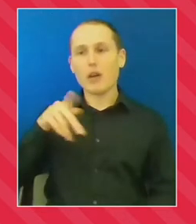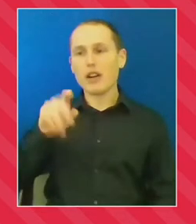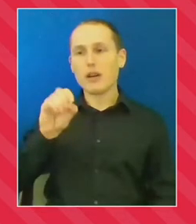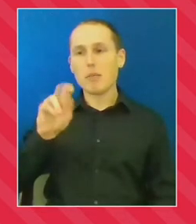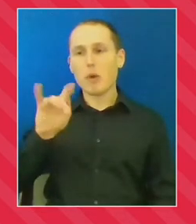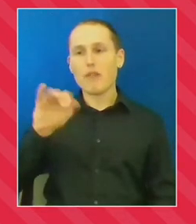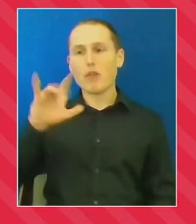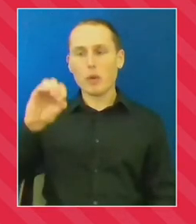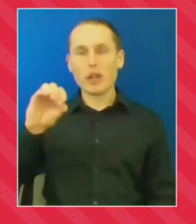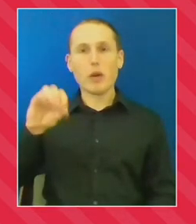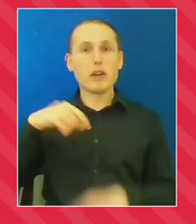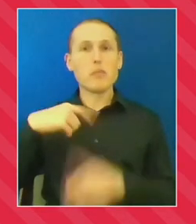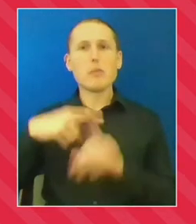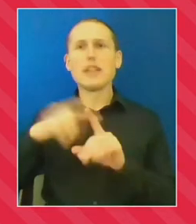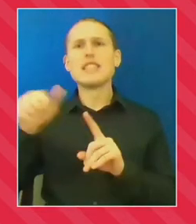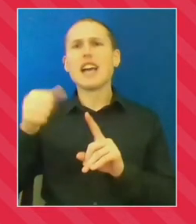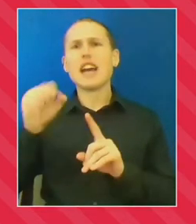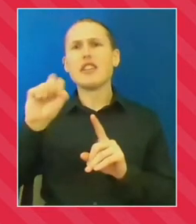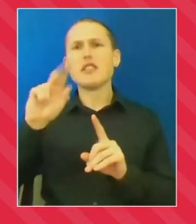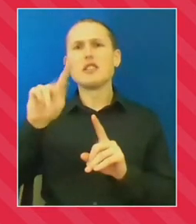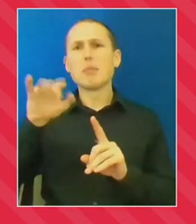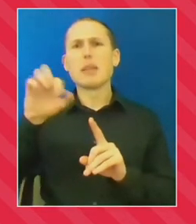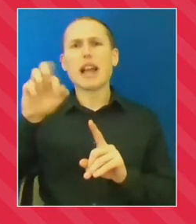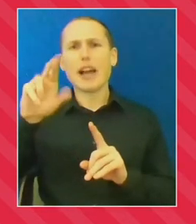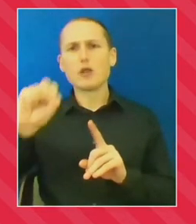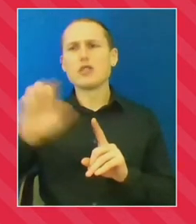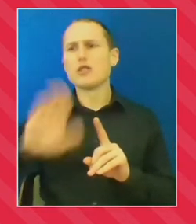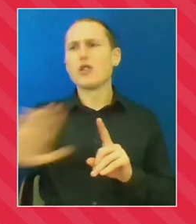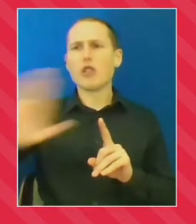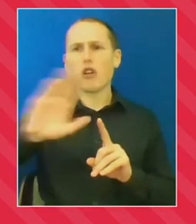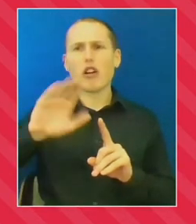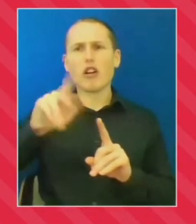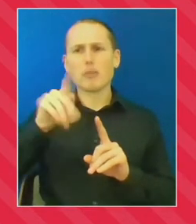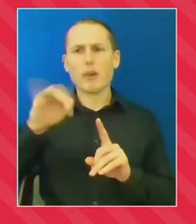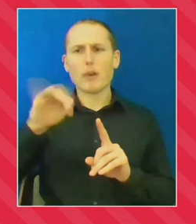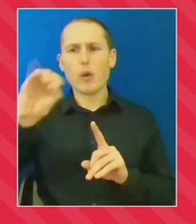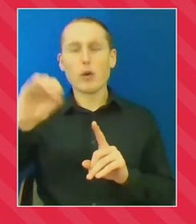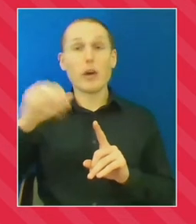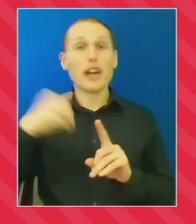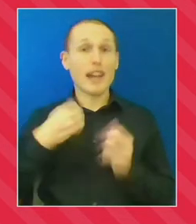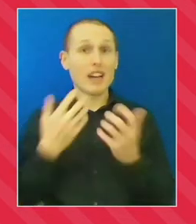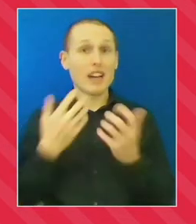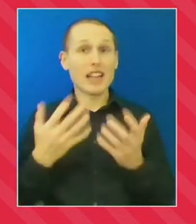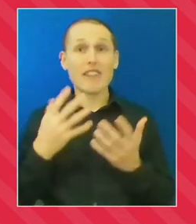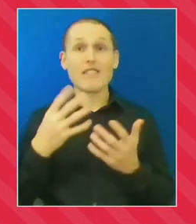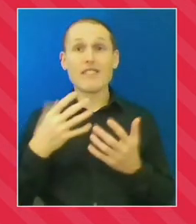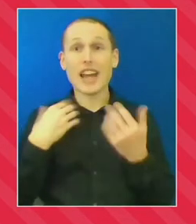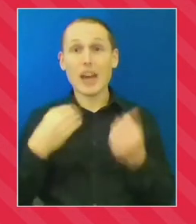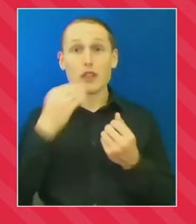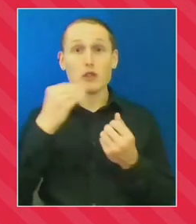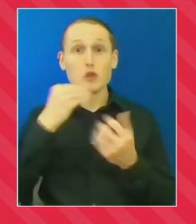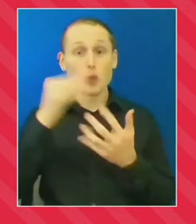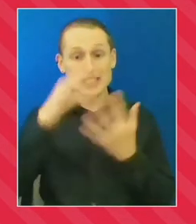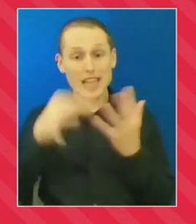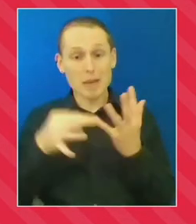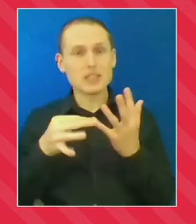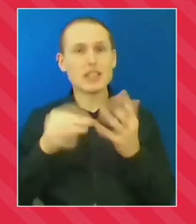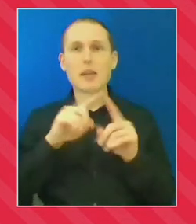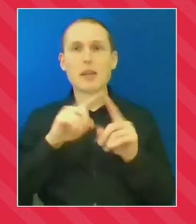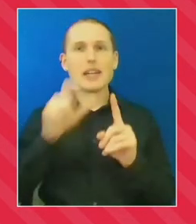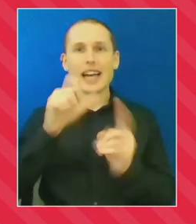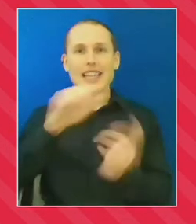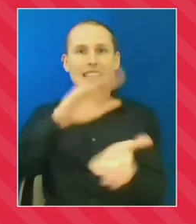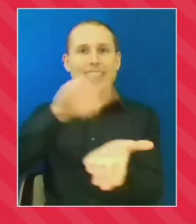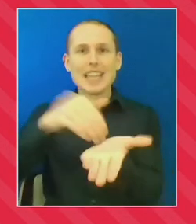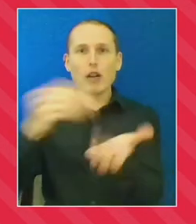that have a lot of healthy choice options that, again, just may not make it all the time out of center store. And if they do,